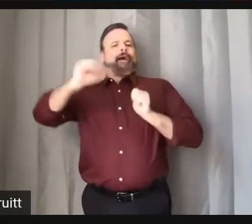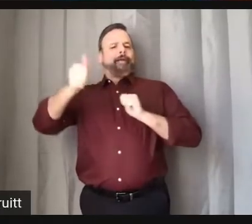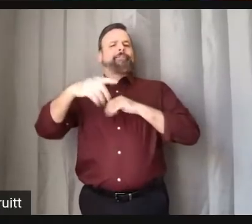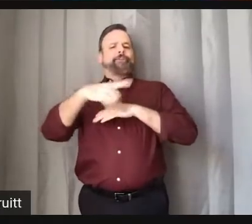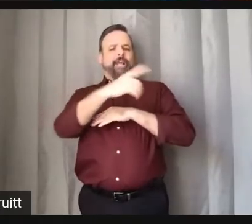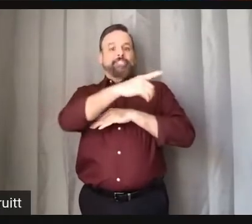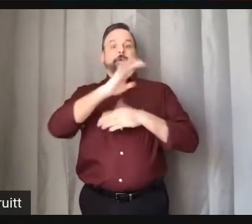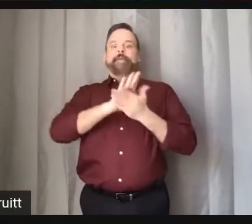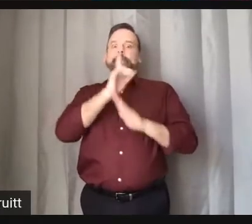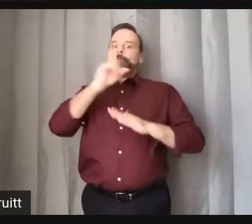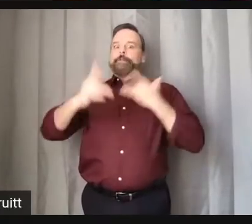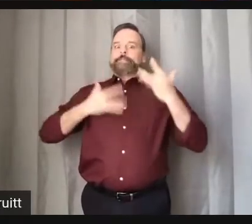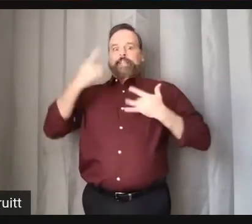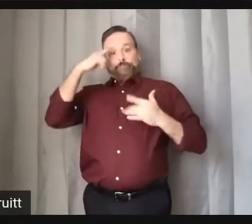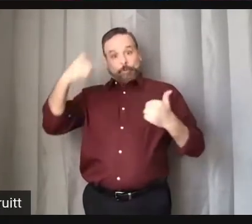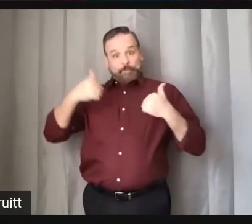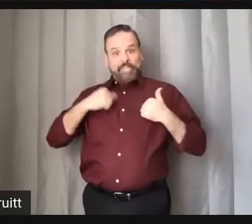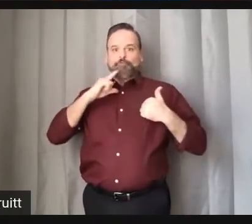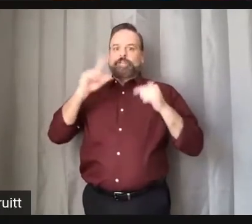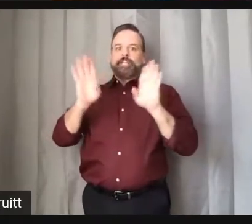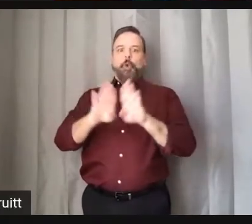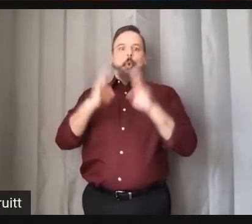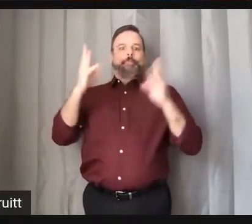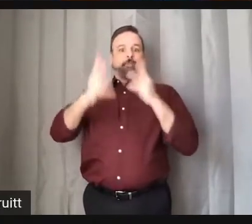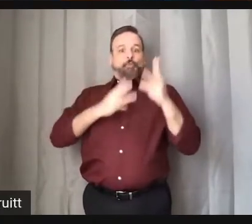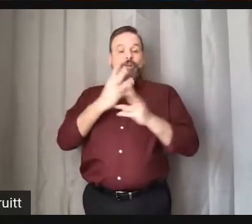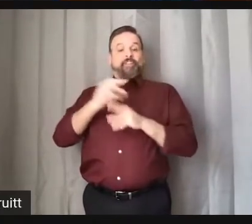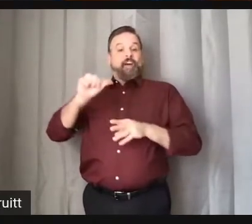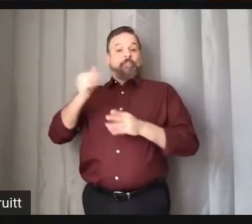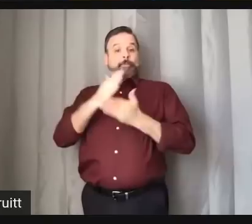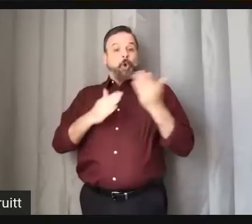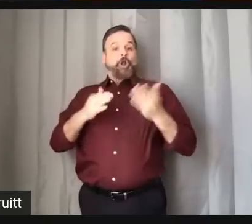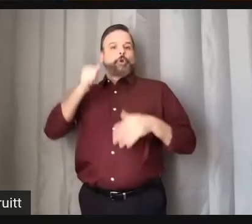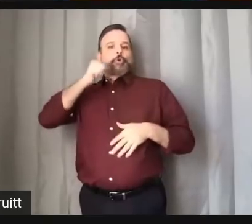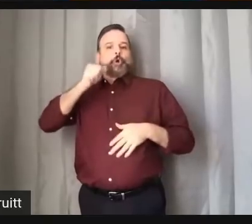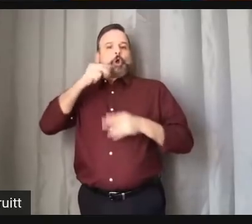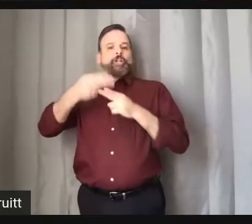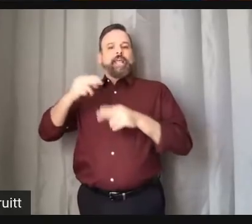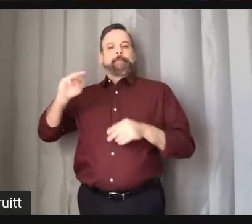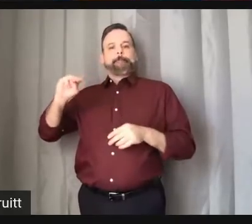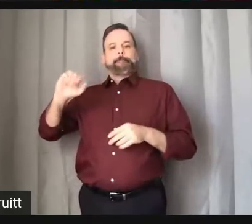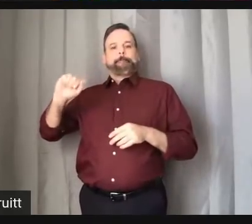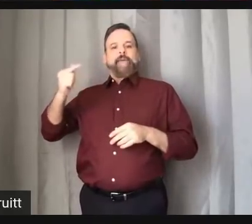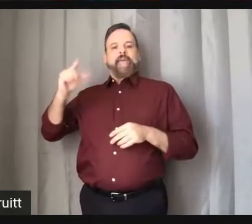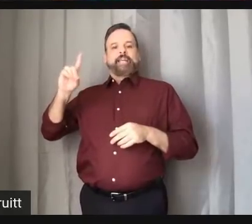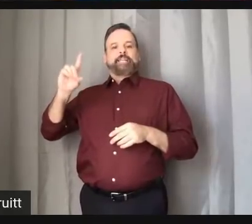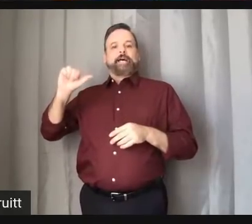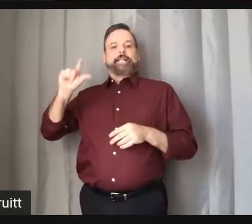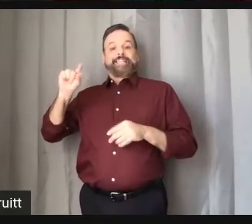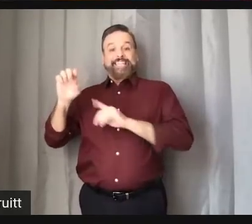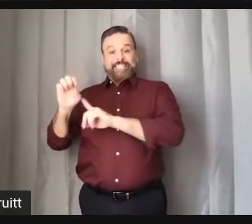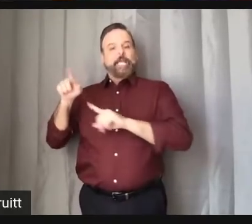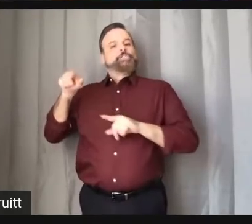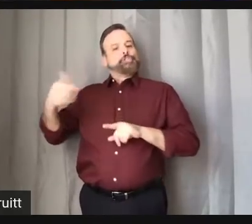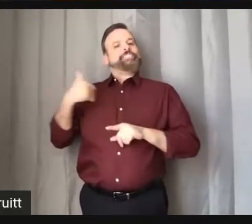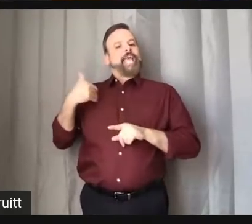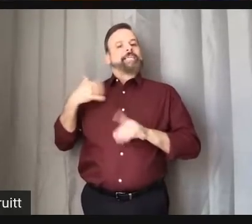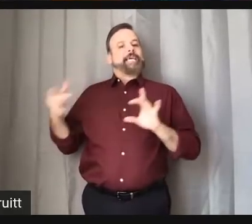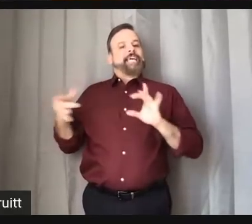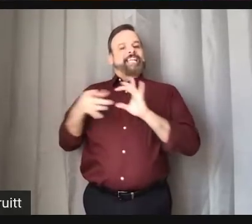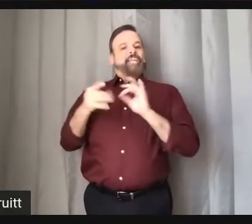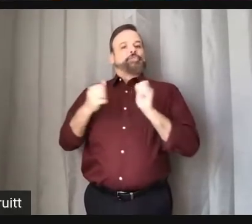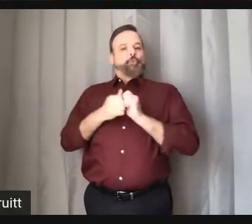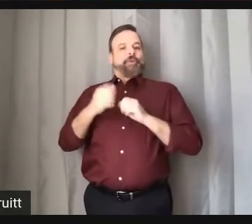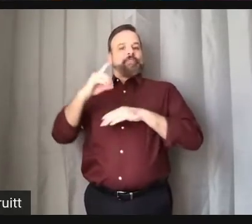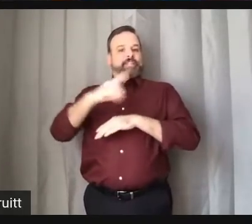what opened up the whole world. The other piece though is Magdalise has this magical connection to the dinosaurs. And that mm-hmm. really comes directly from when I was a